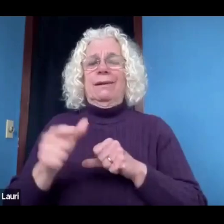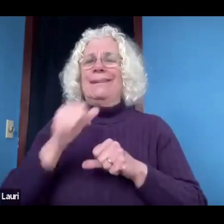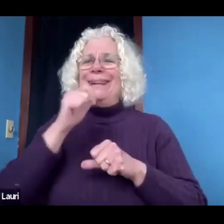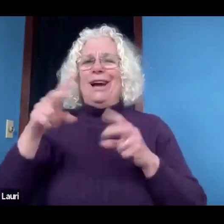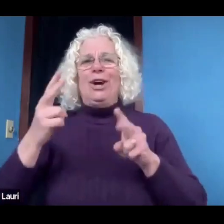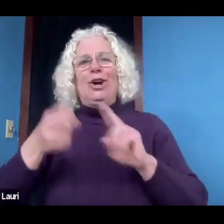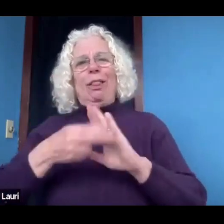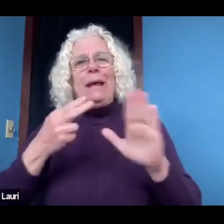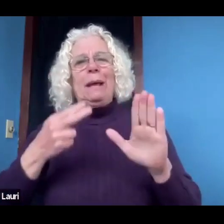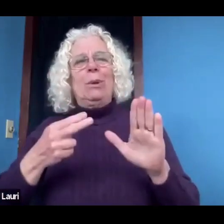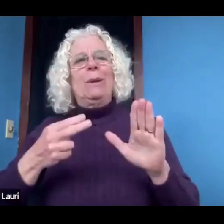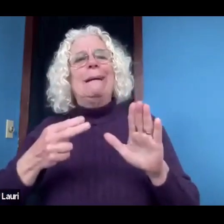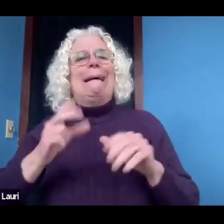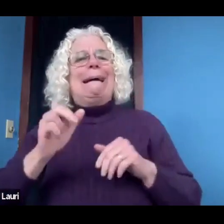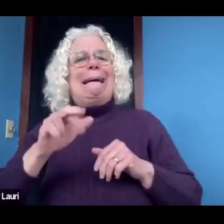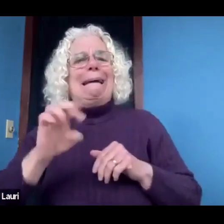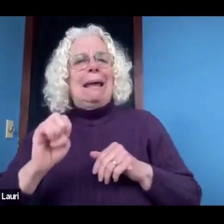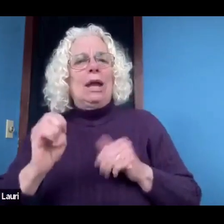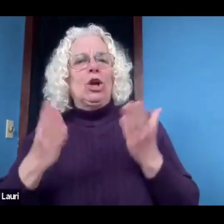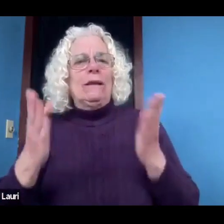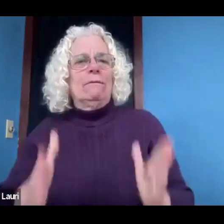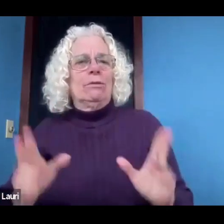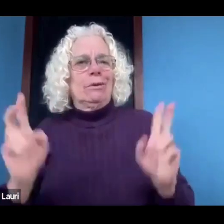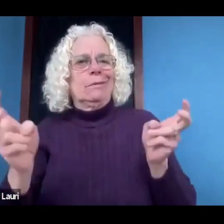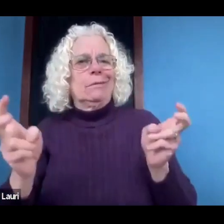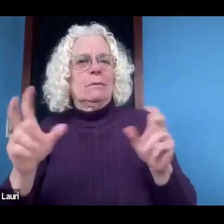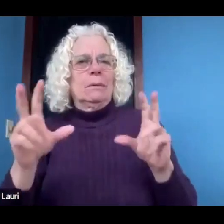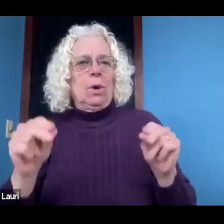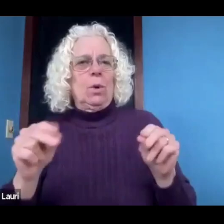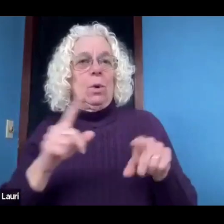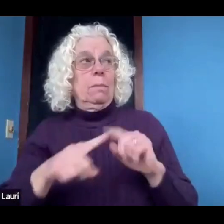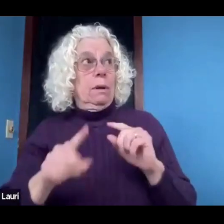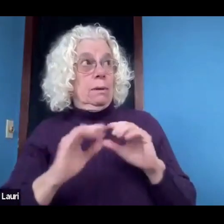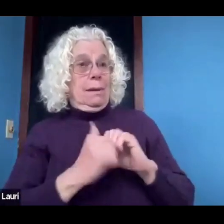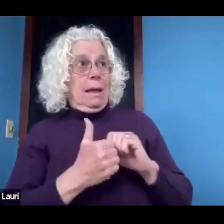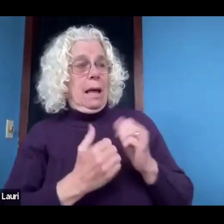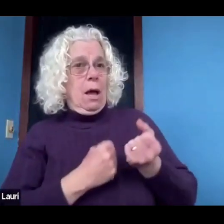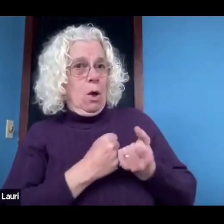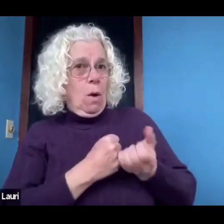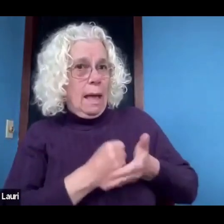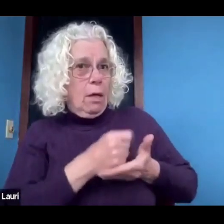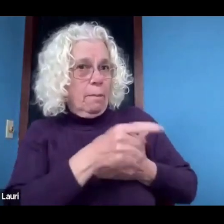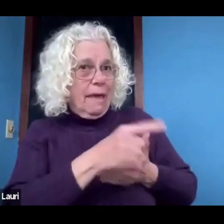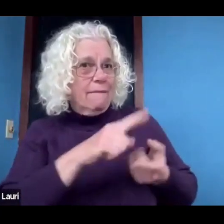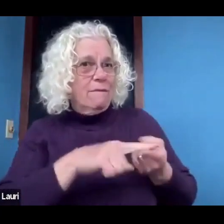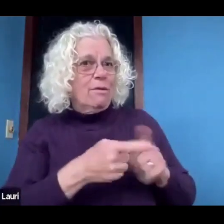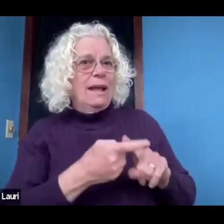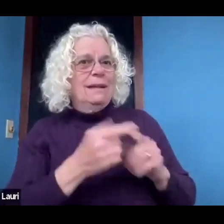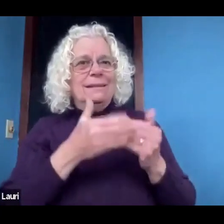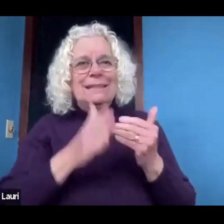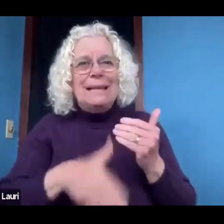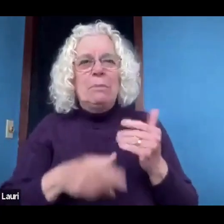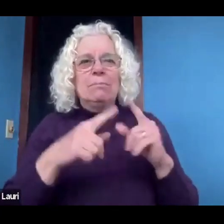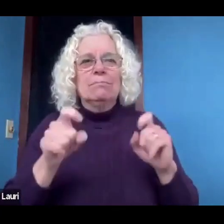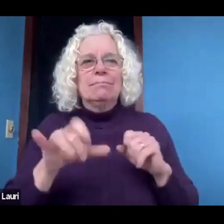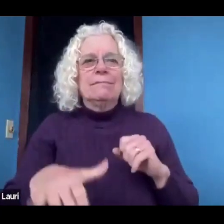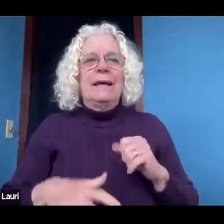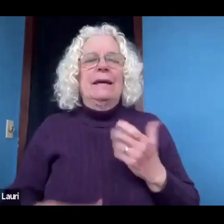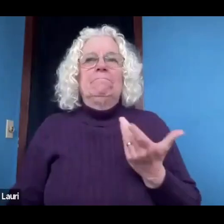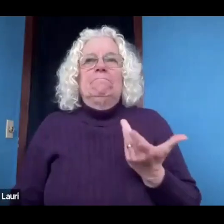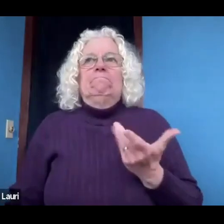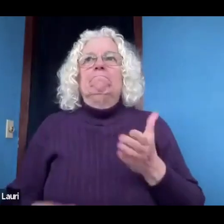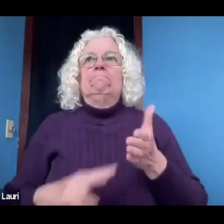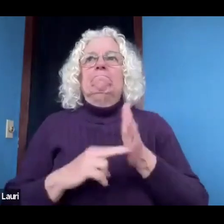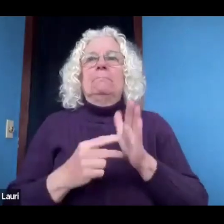caregivers. And they may see simply the ways that they are helping their friend or family member. This caregiving might be things